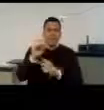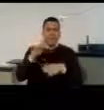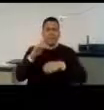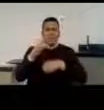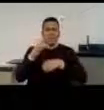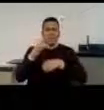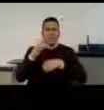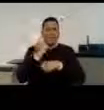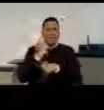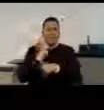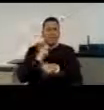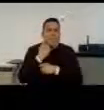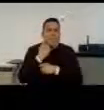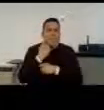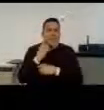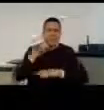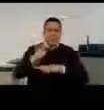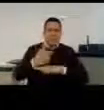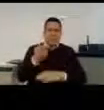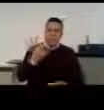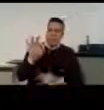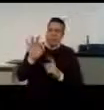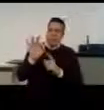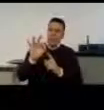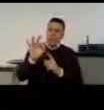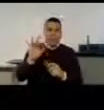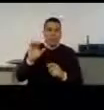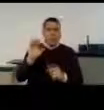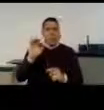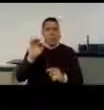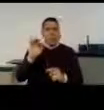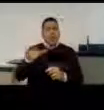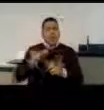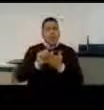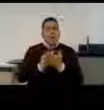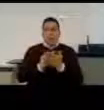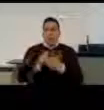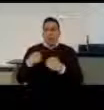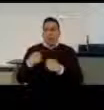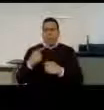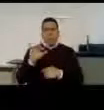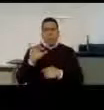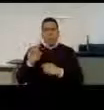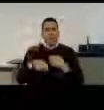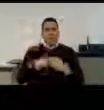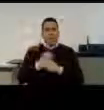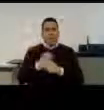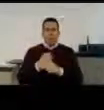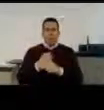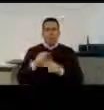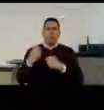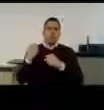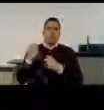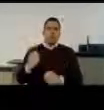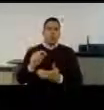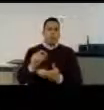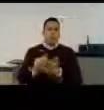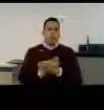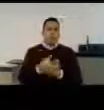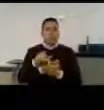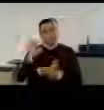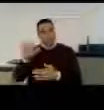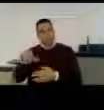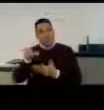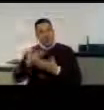So very recent history. We have only had this law with us for 28 years, and yet it made a huge difference. And it is based